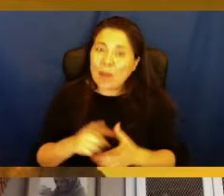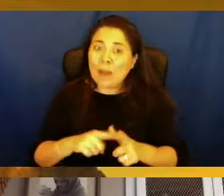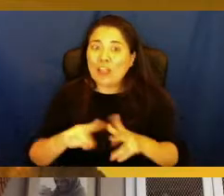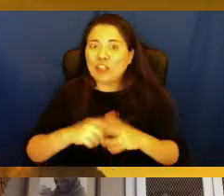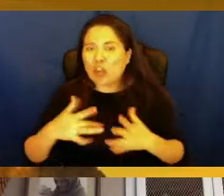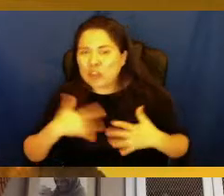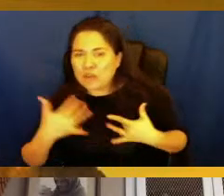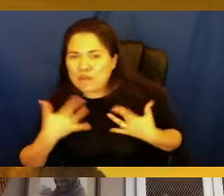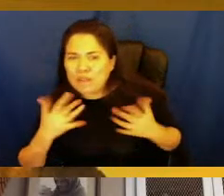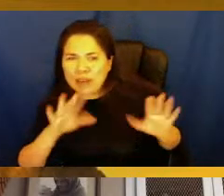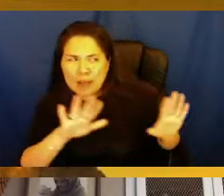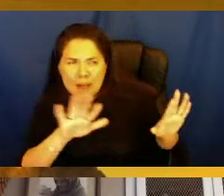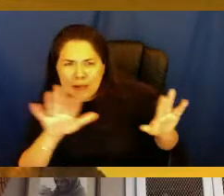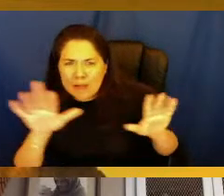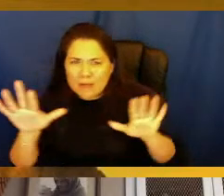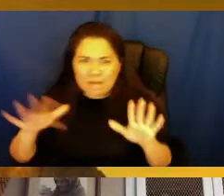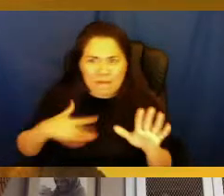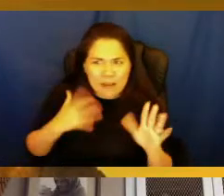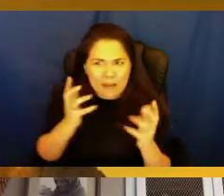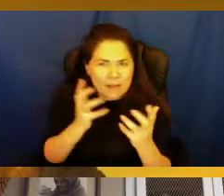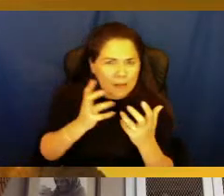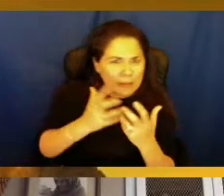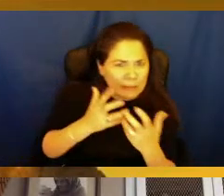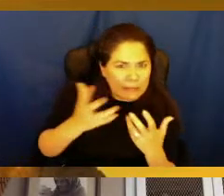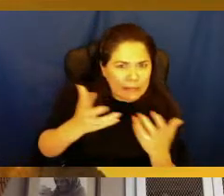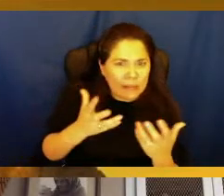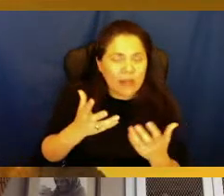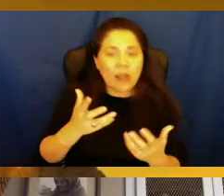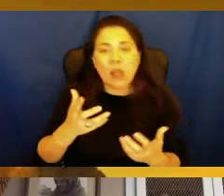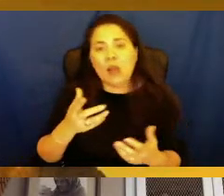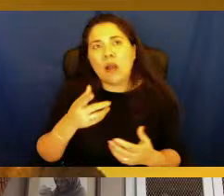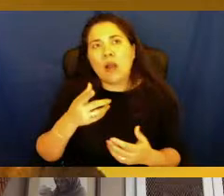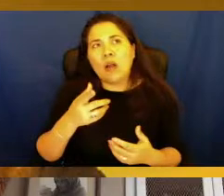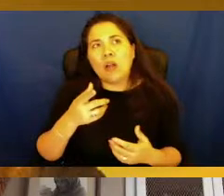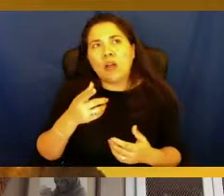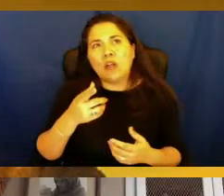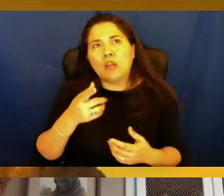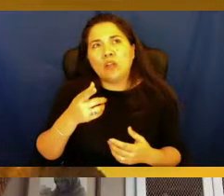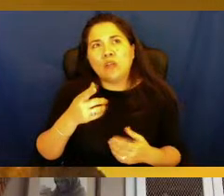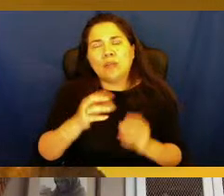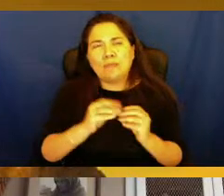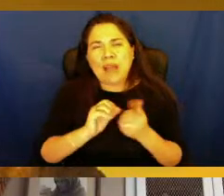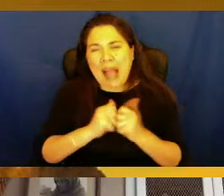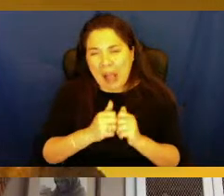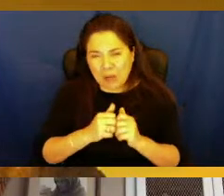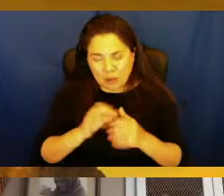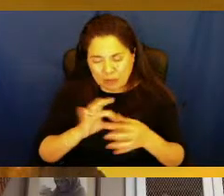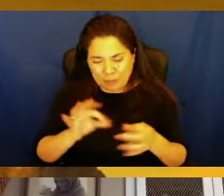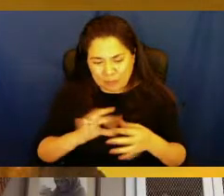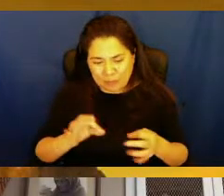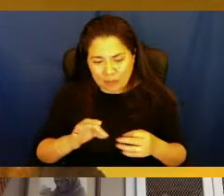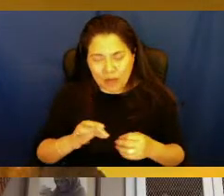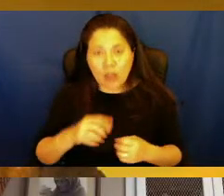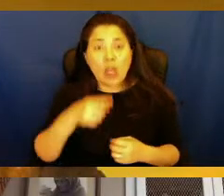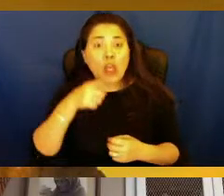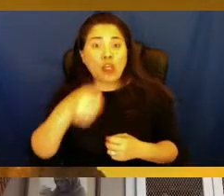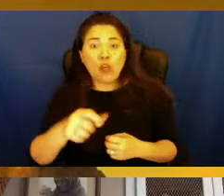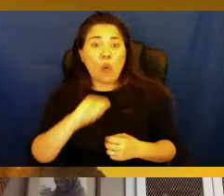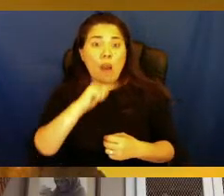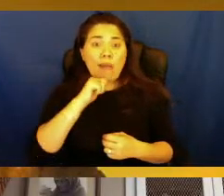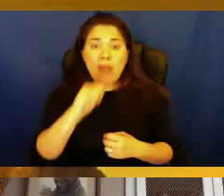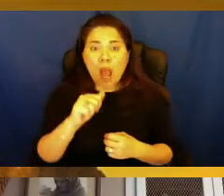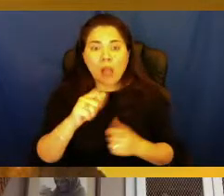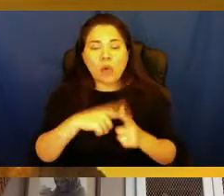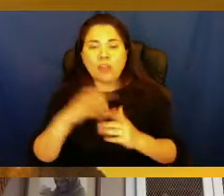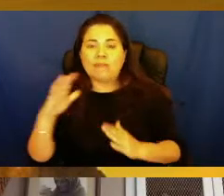You're not gonna be, how do I want to say this? You're not gonna be the king of the world